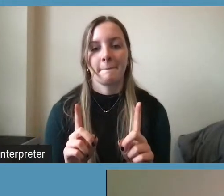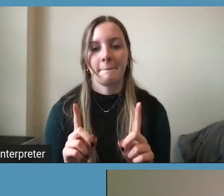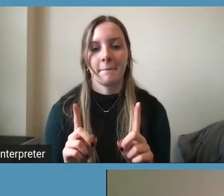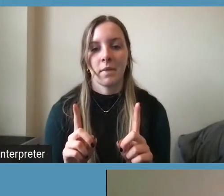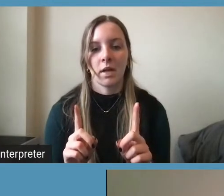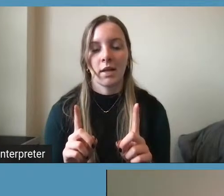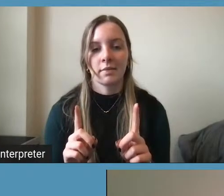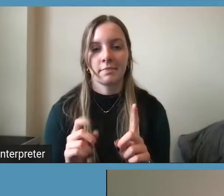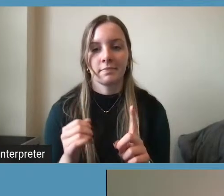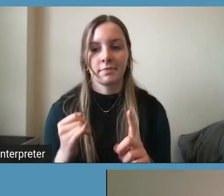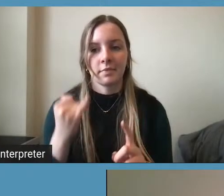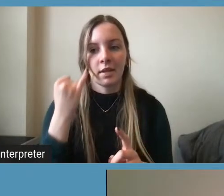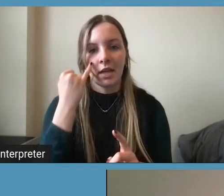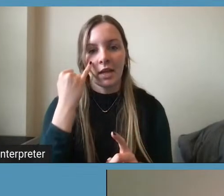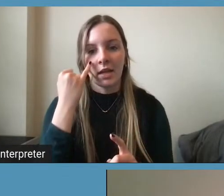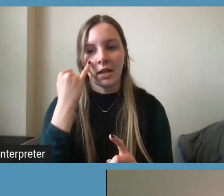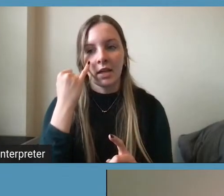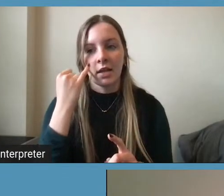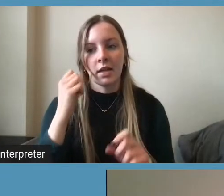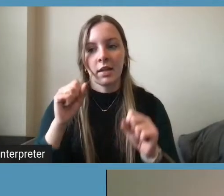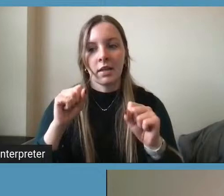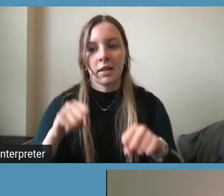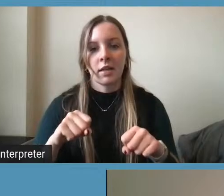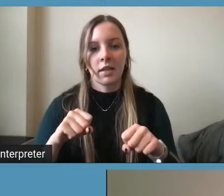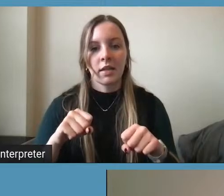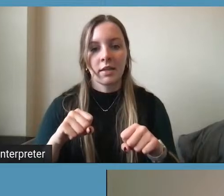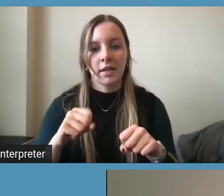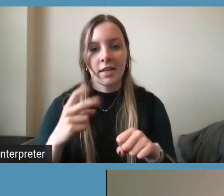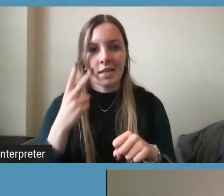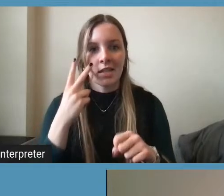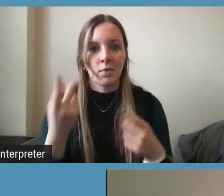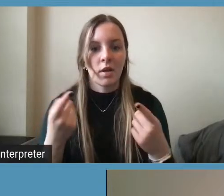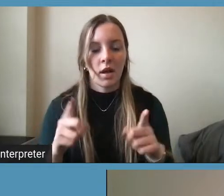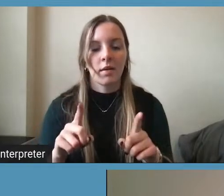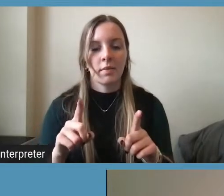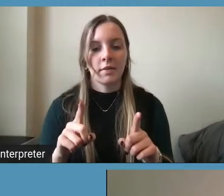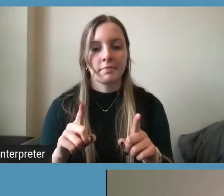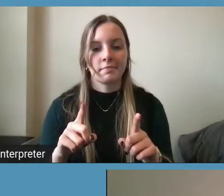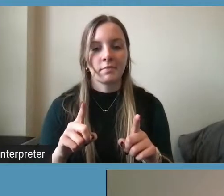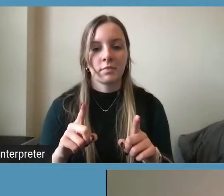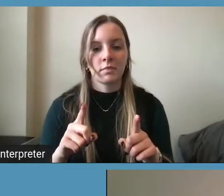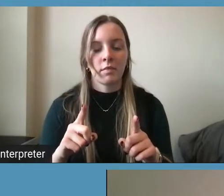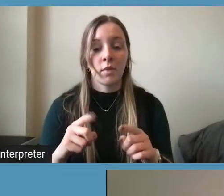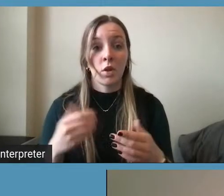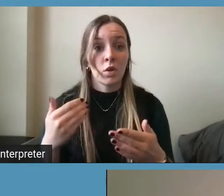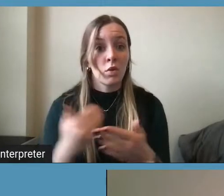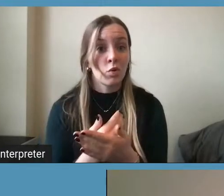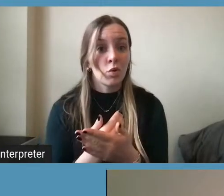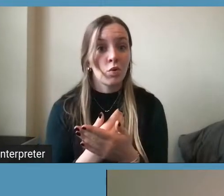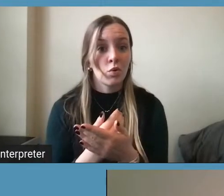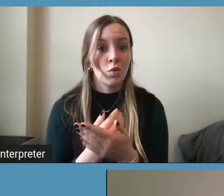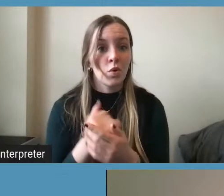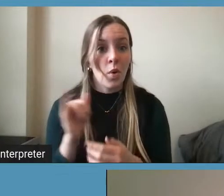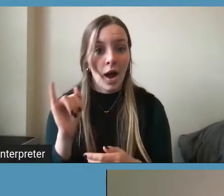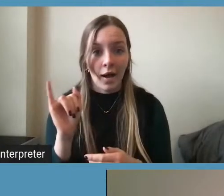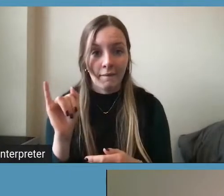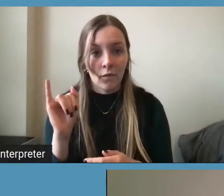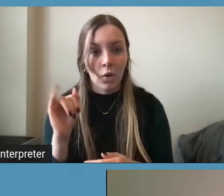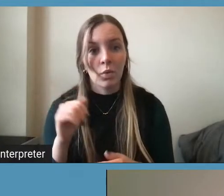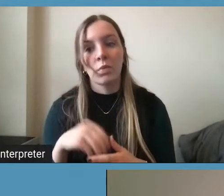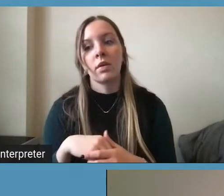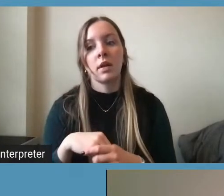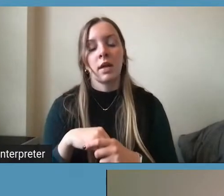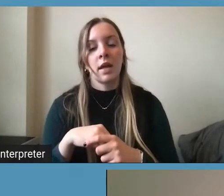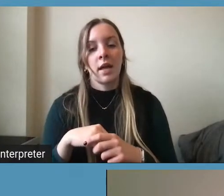you look at the LiDAR that's in like the latest iPhones, iPhone 12 and iPhone 13 Pro have a little LiDAR unit in